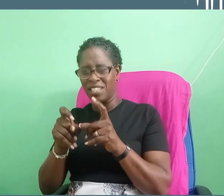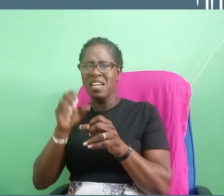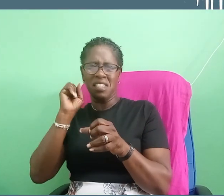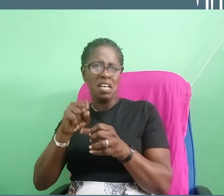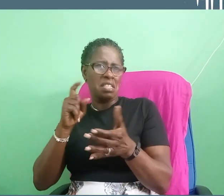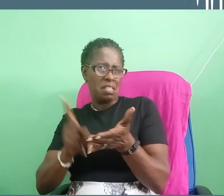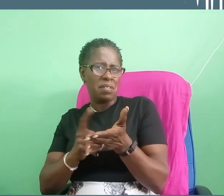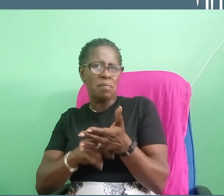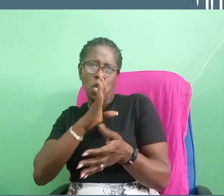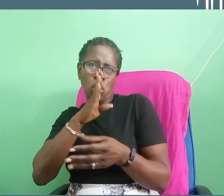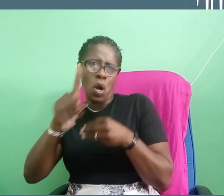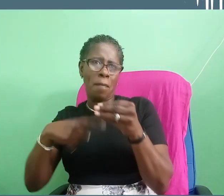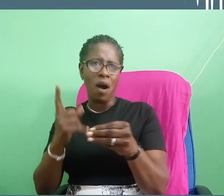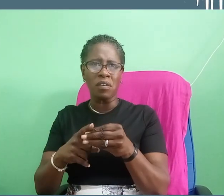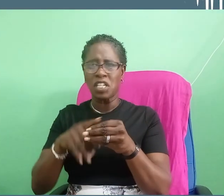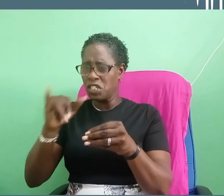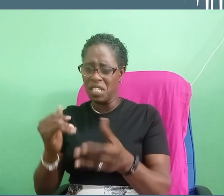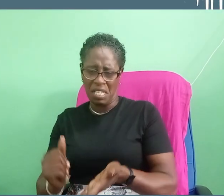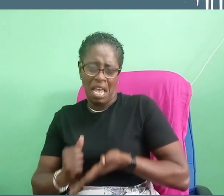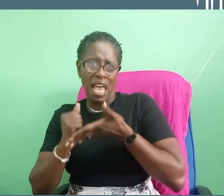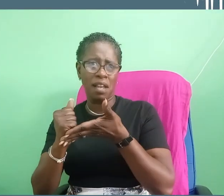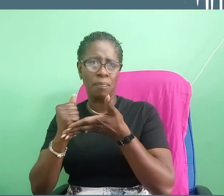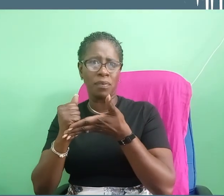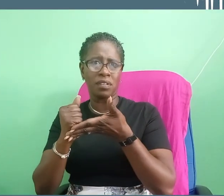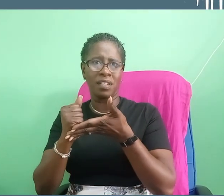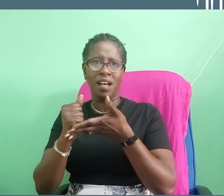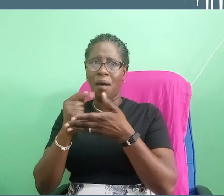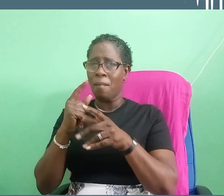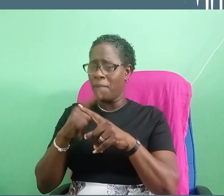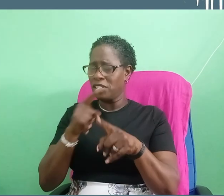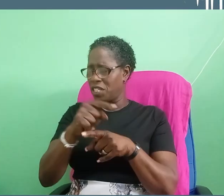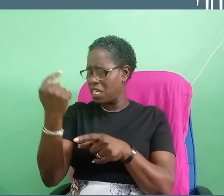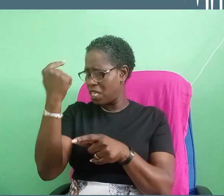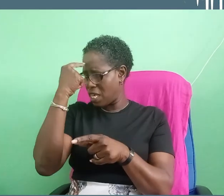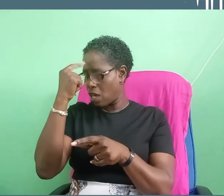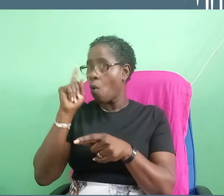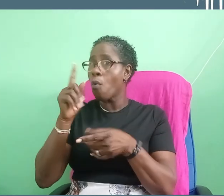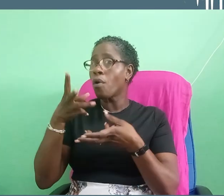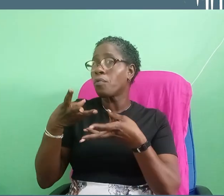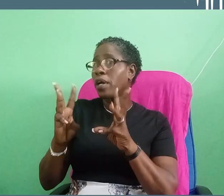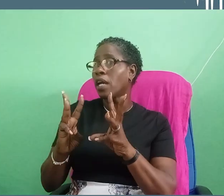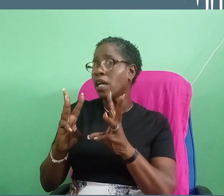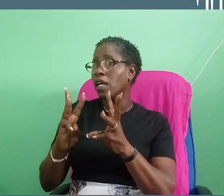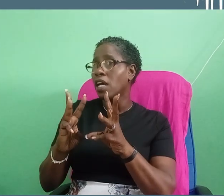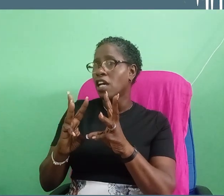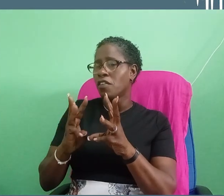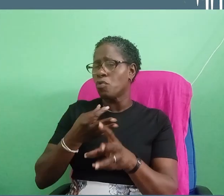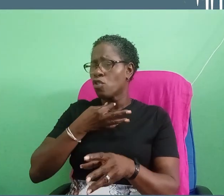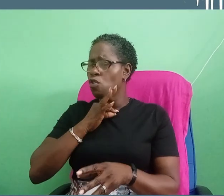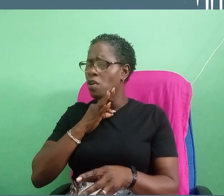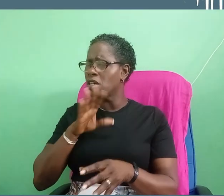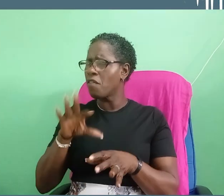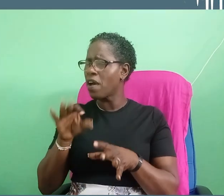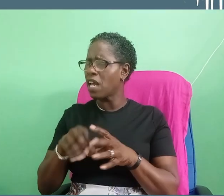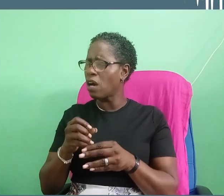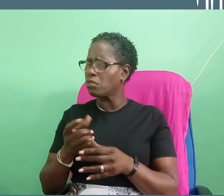far curiosity and compassion can take us in this space. And I think one of the ways that you can build on that curiosity is, and I think